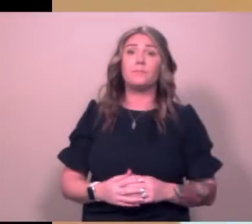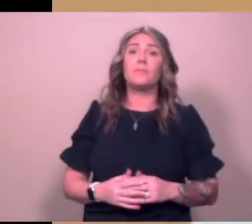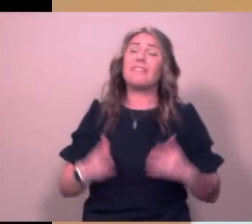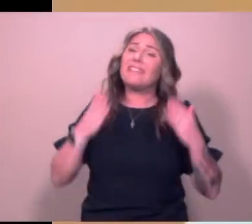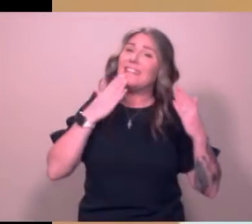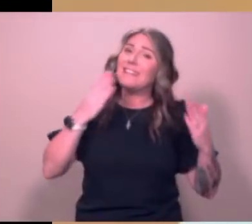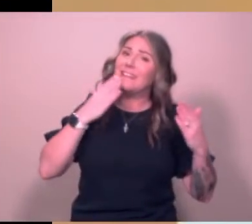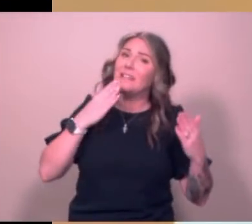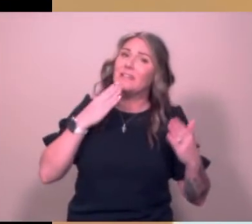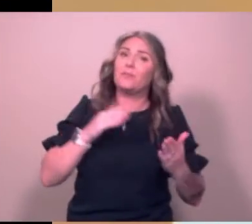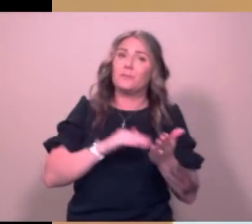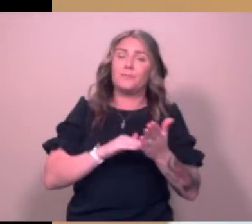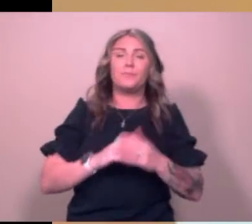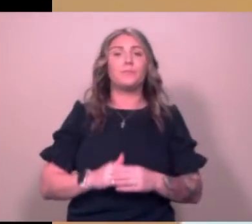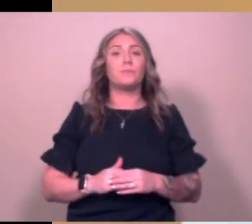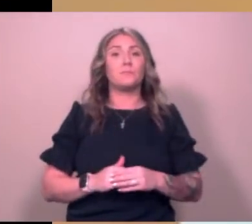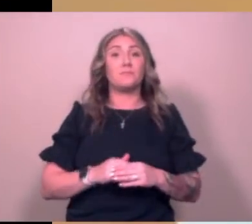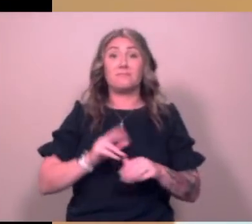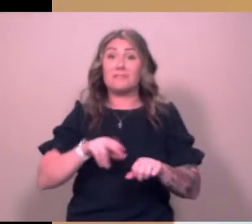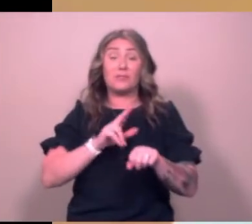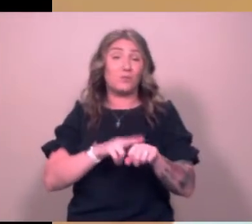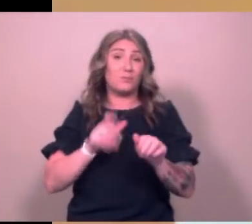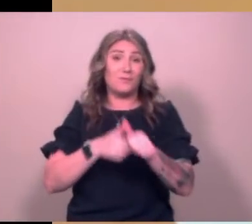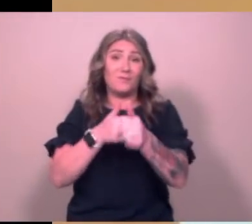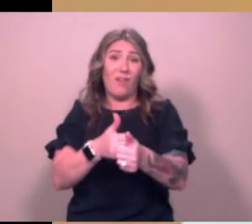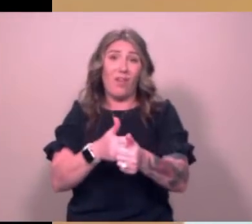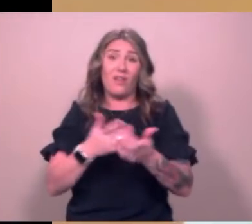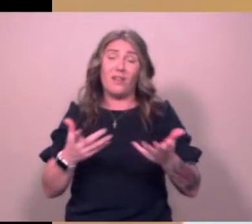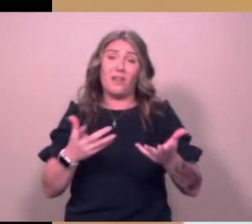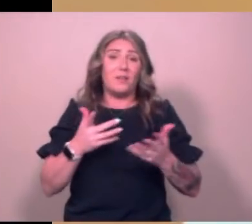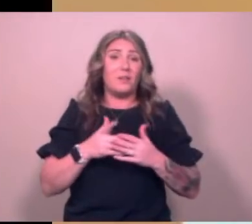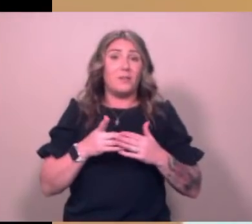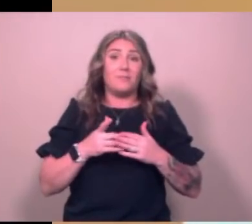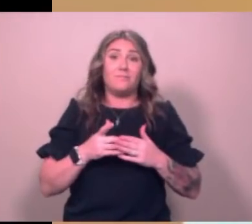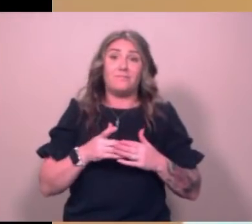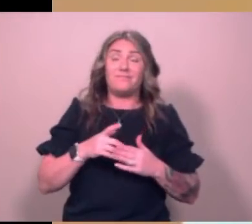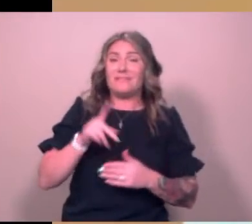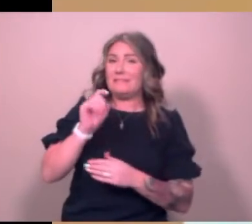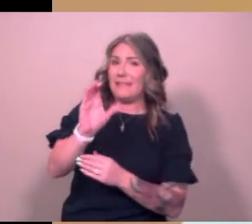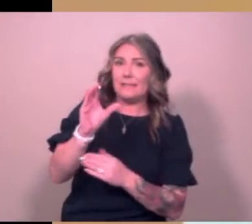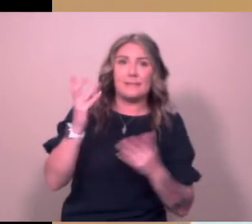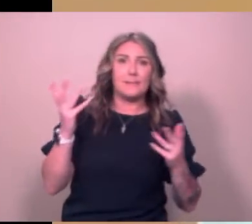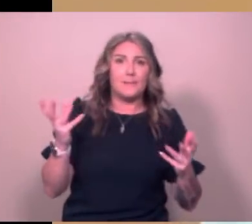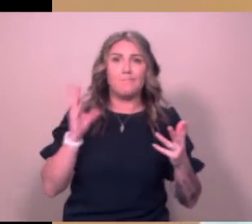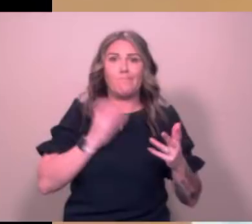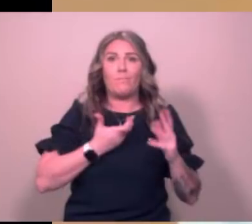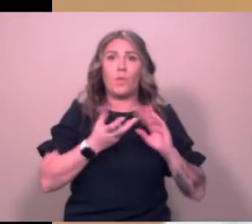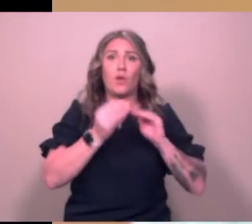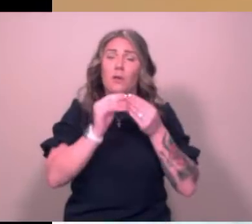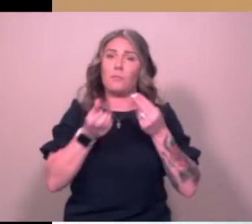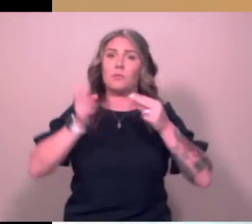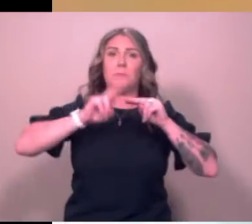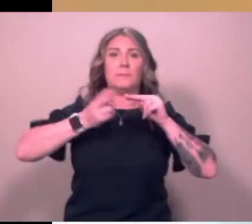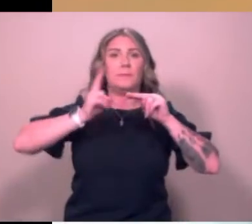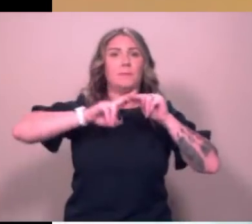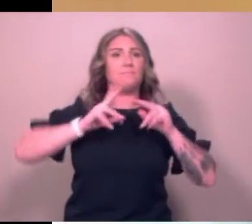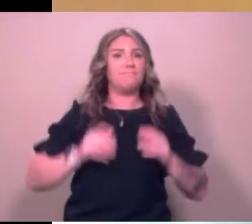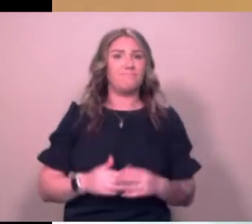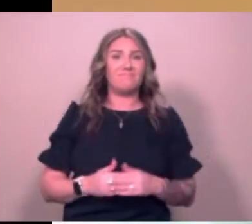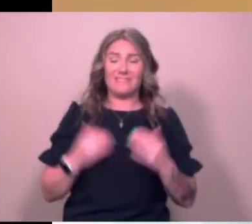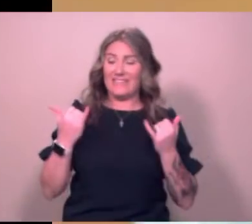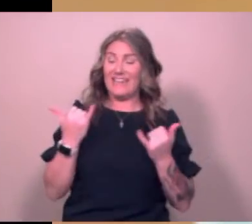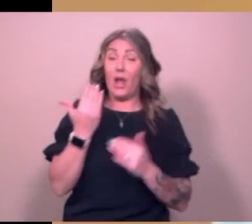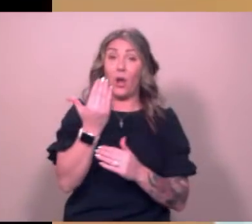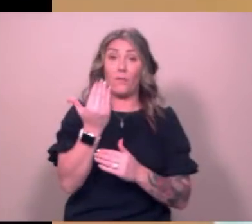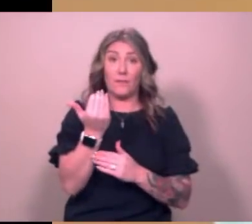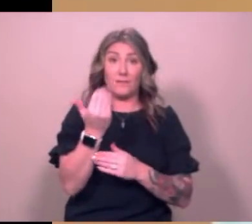Stites. As usual, we're following in the footsteps of Kansas City. Our numbers are rising. We now have